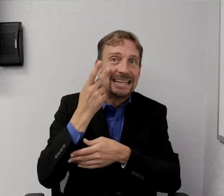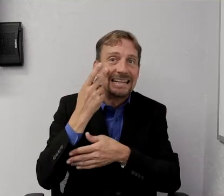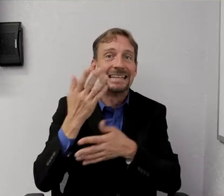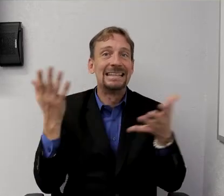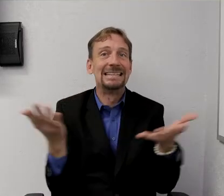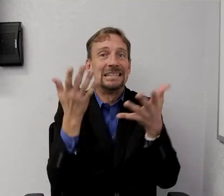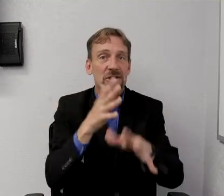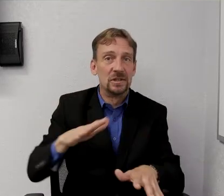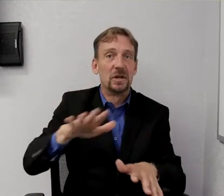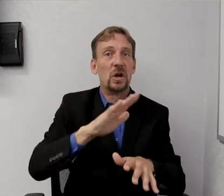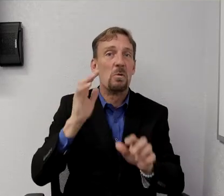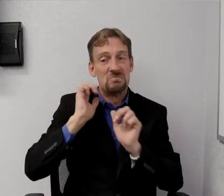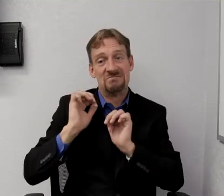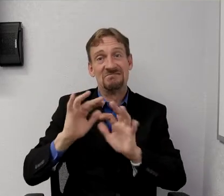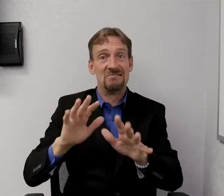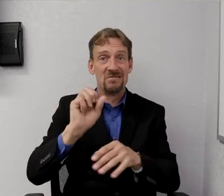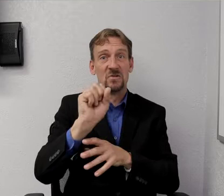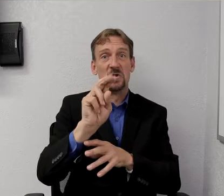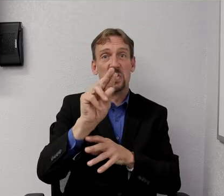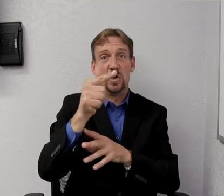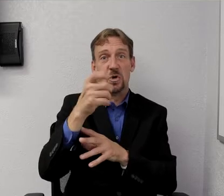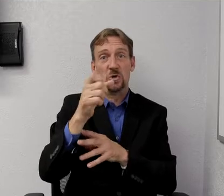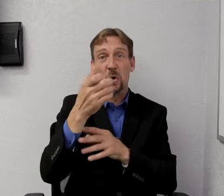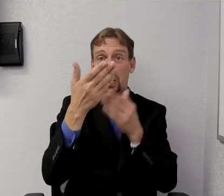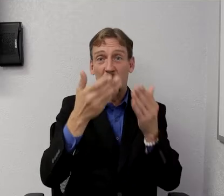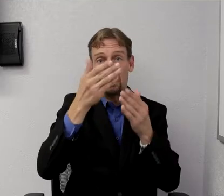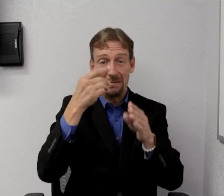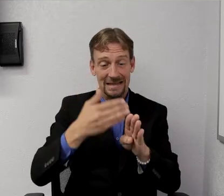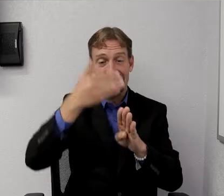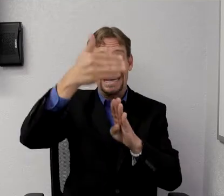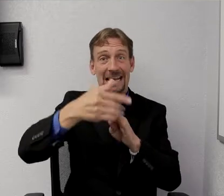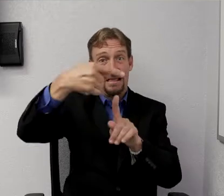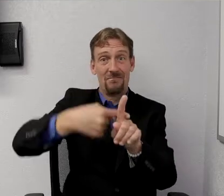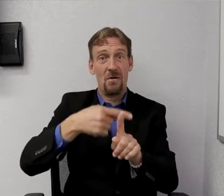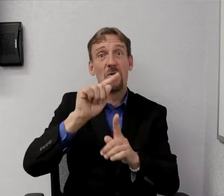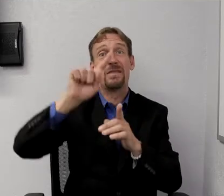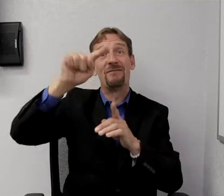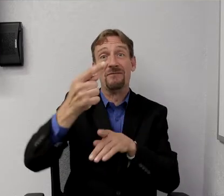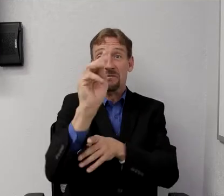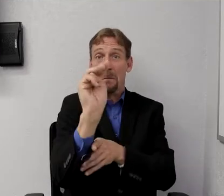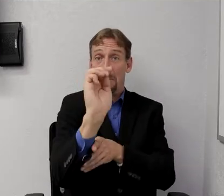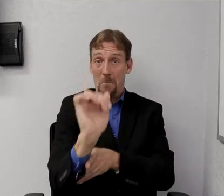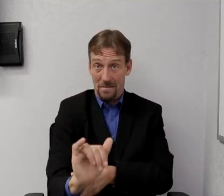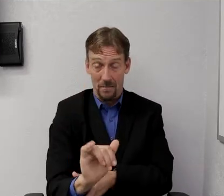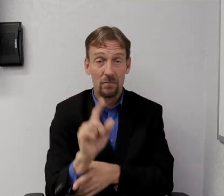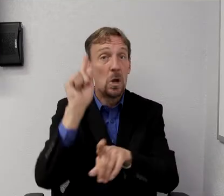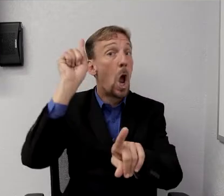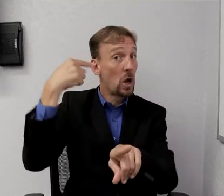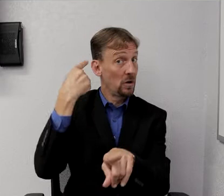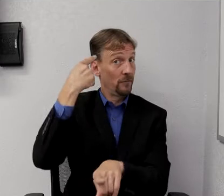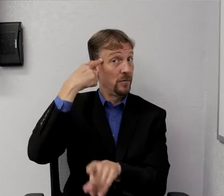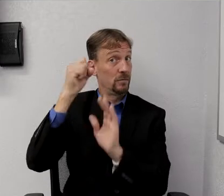surge here at the end of the month or the 1st of May. The governor actually stated